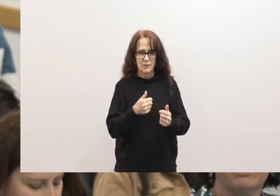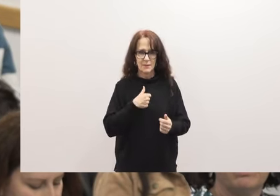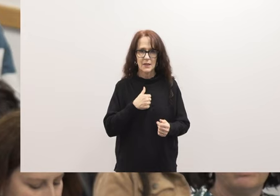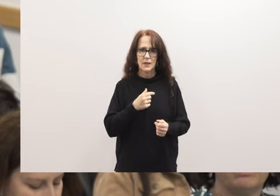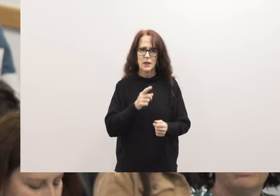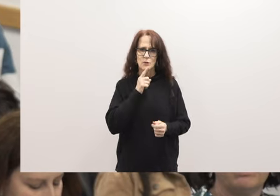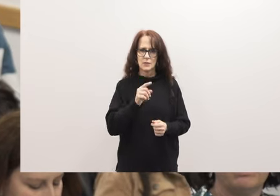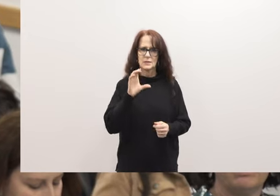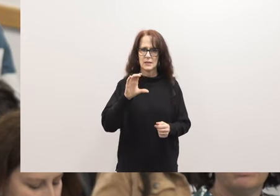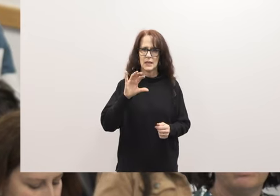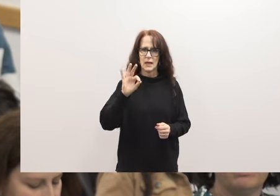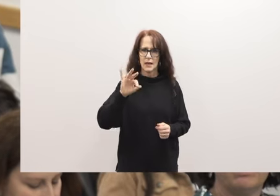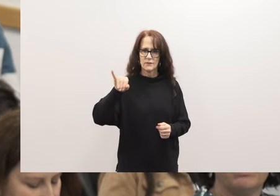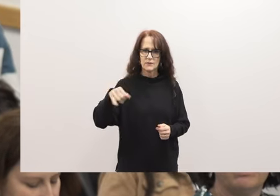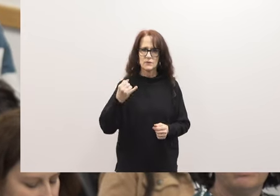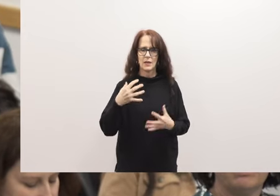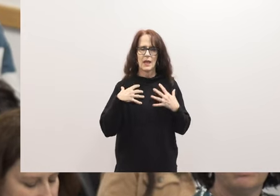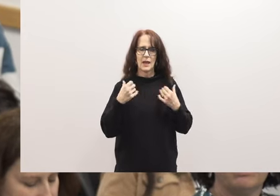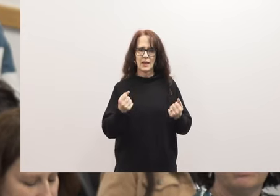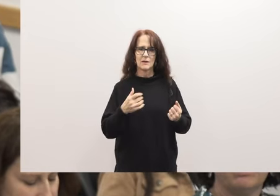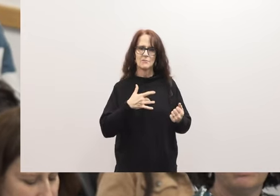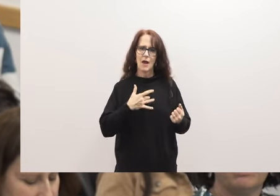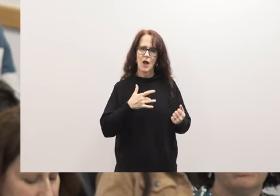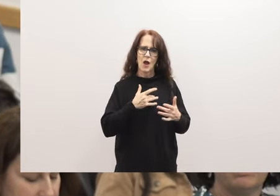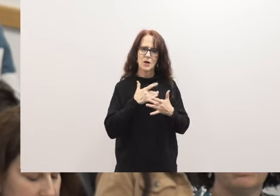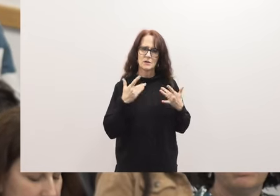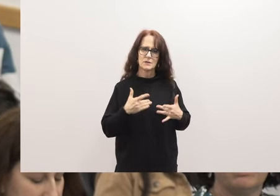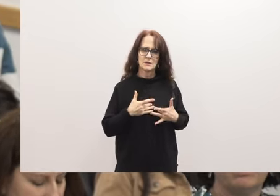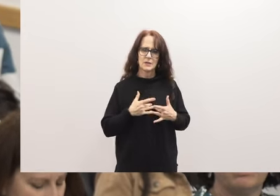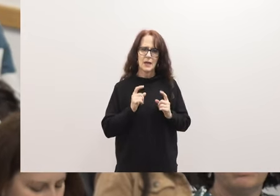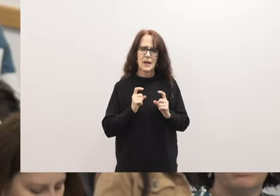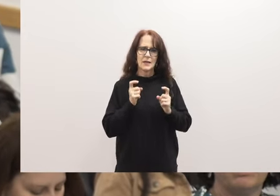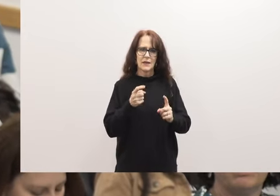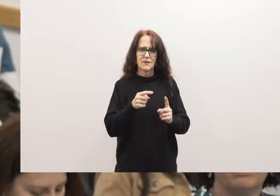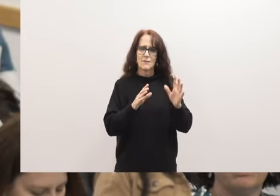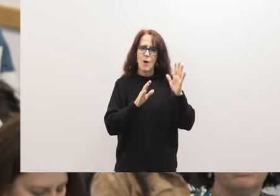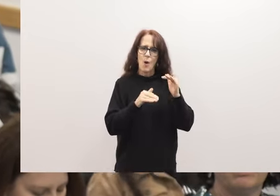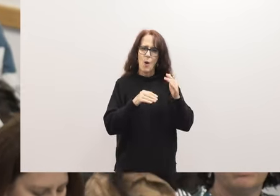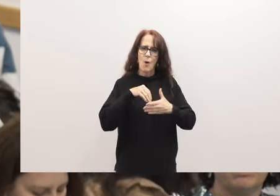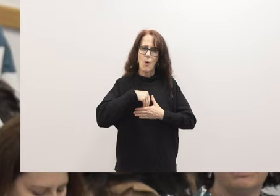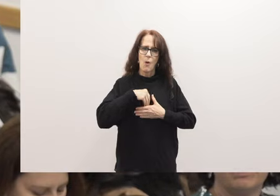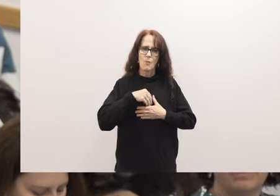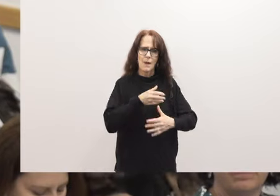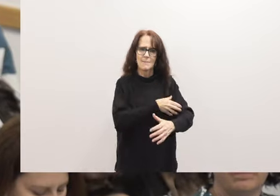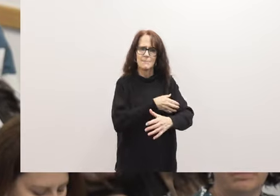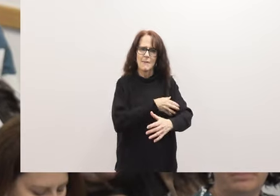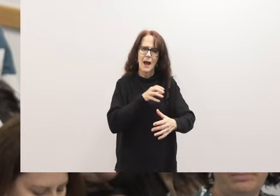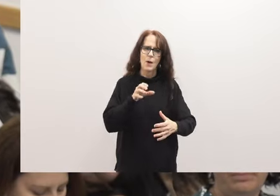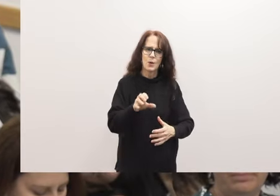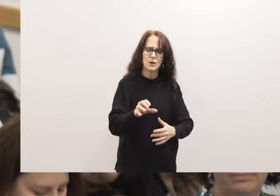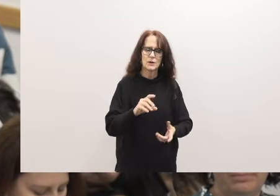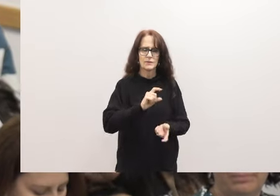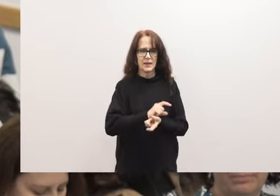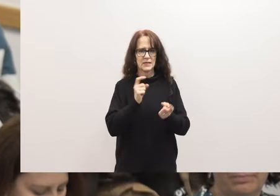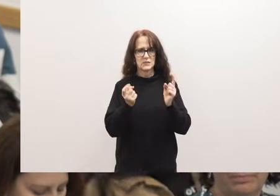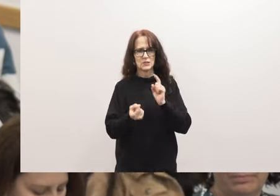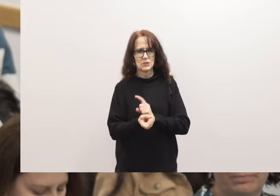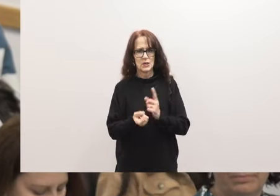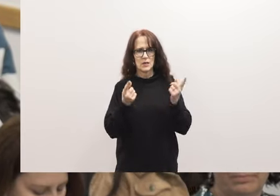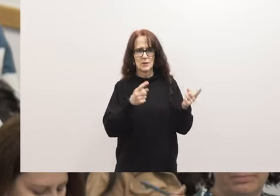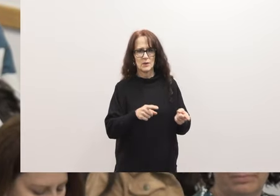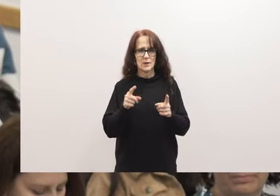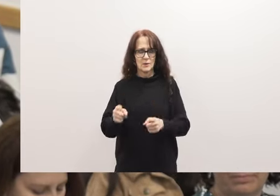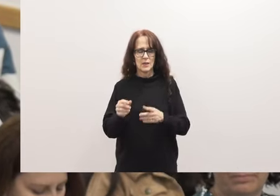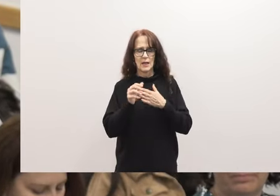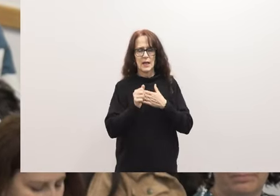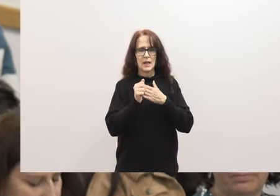really CFJ that, quote, healed my heart. It gave them a sense of hope and power that they could change the conditions that were leading